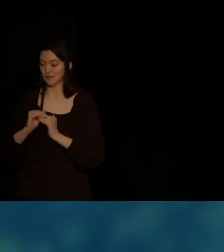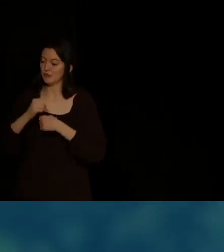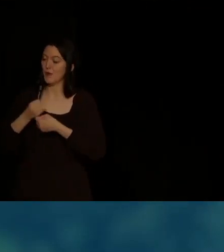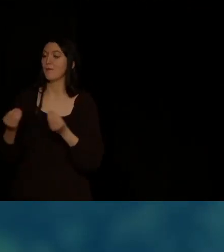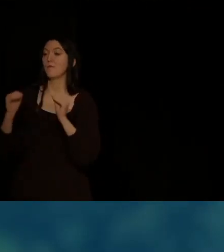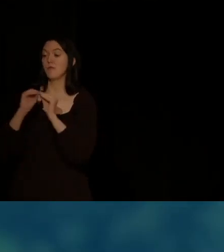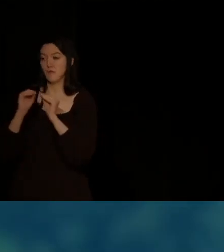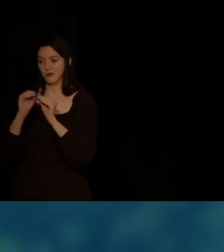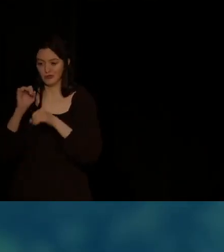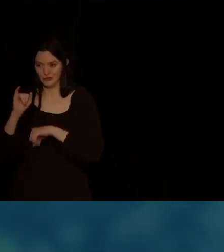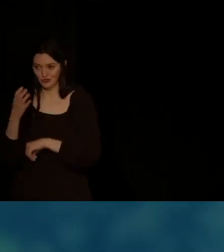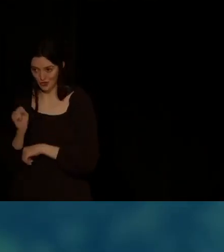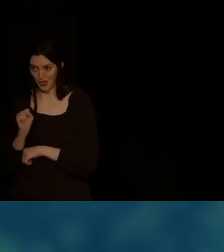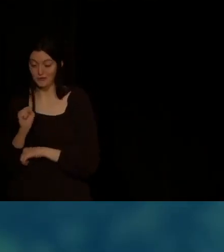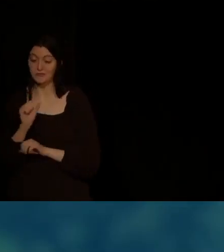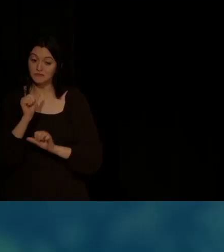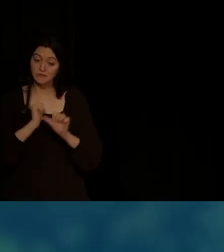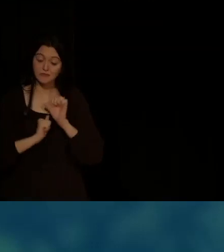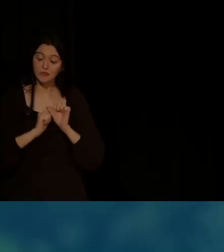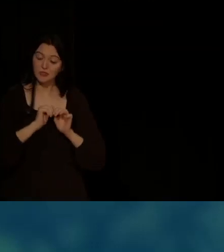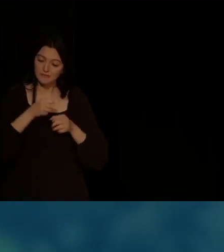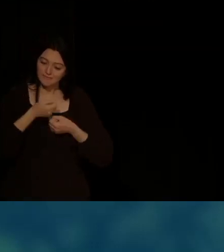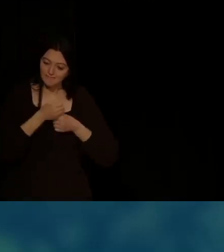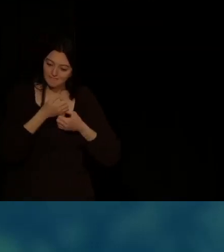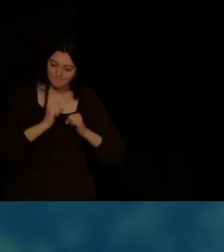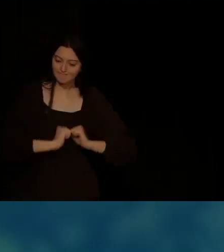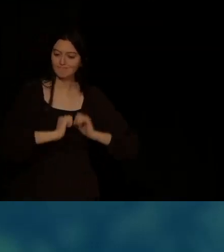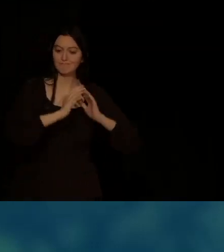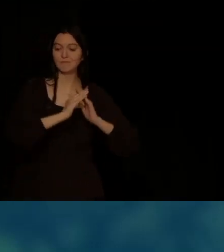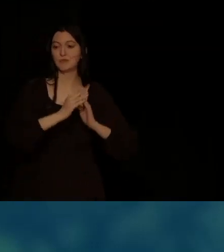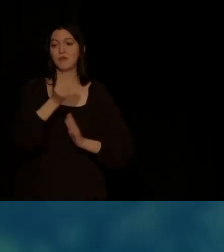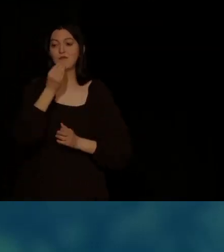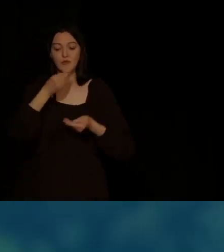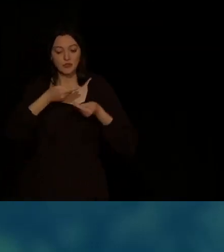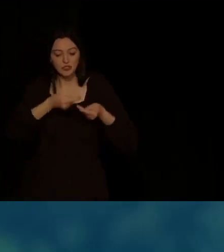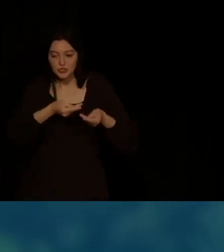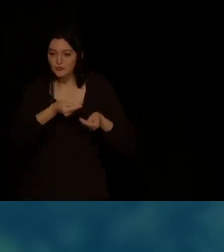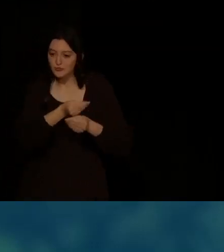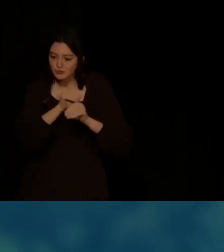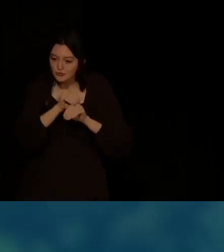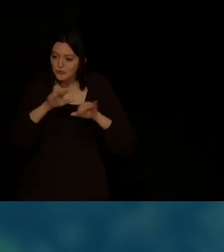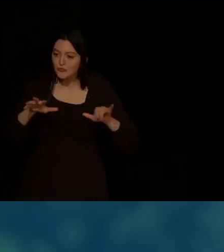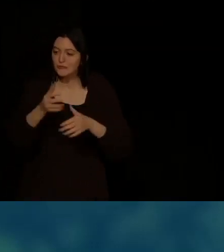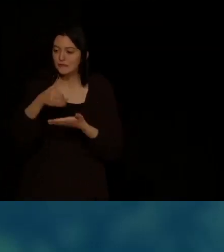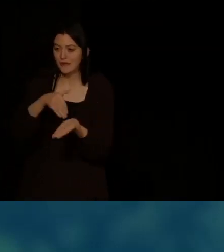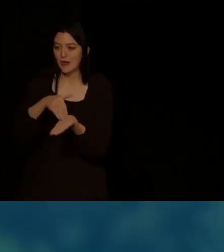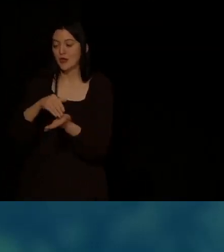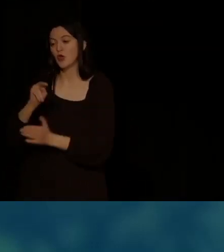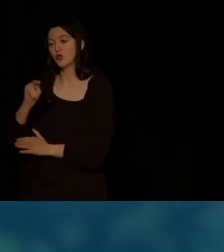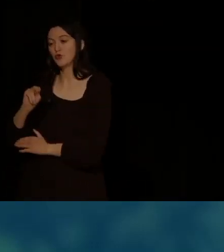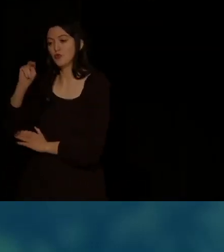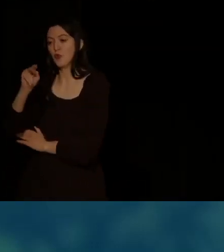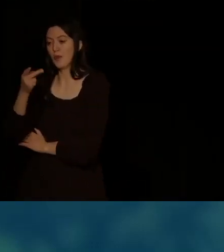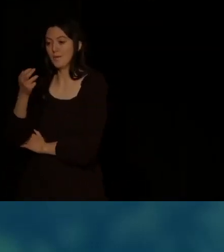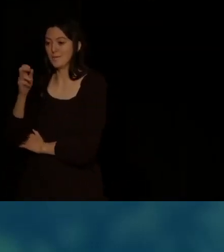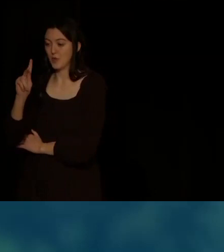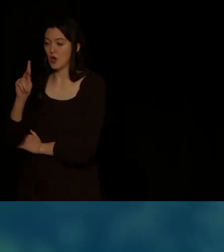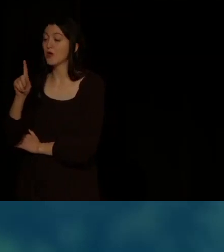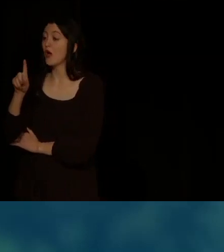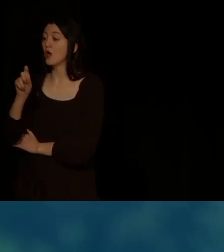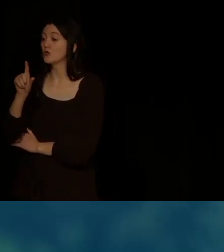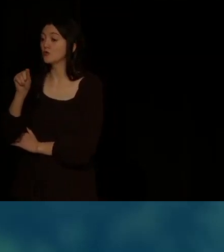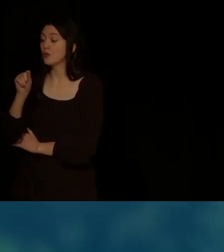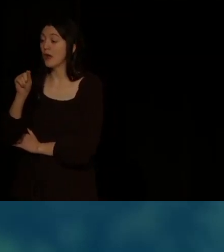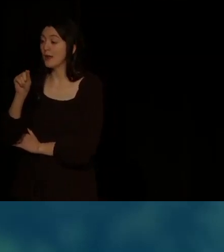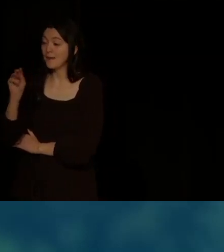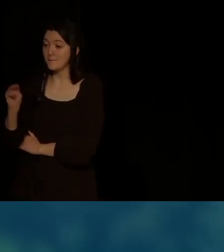month, Performance Food Group broke ground on its new food distribution center at North Park, a $120 million